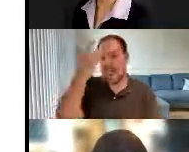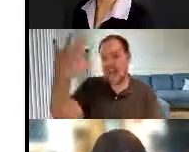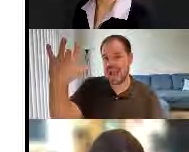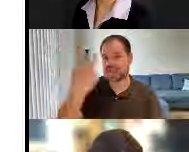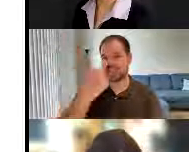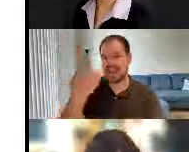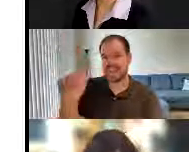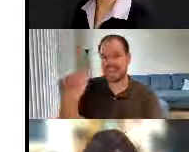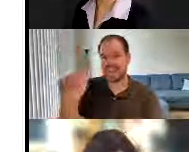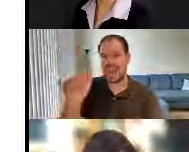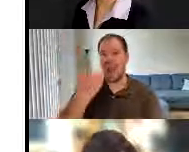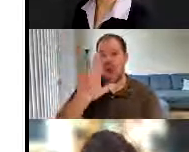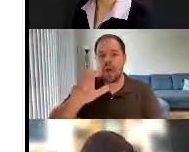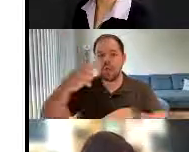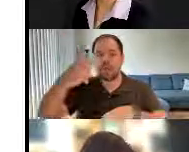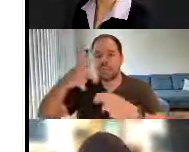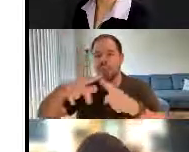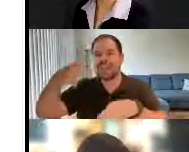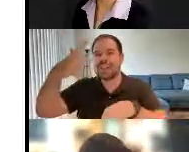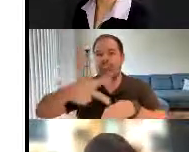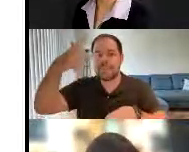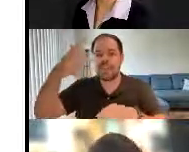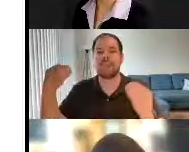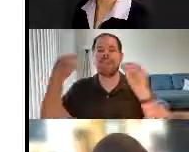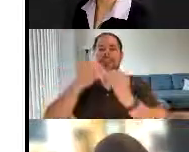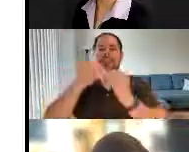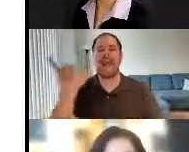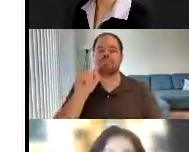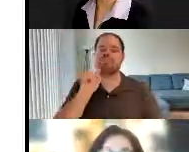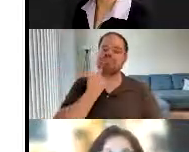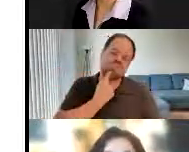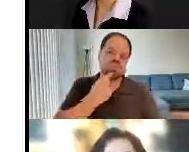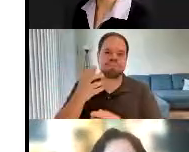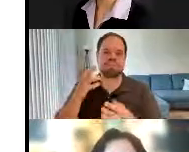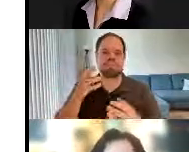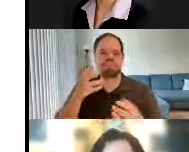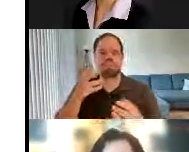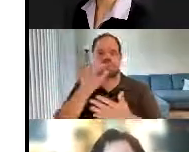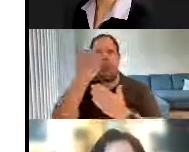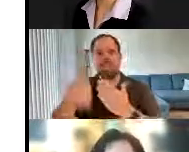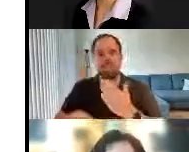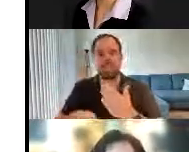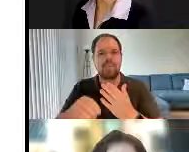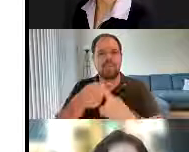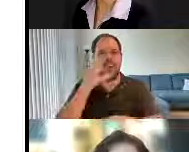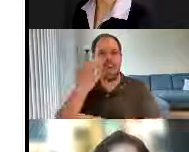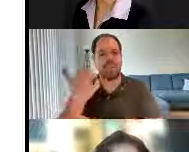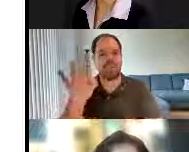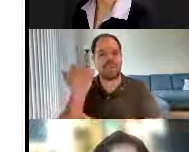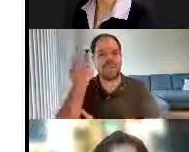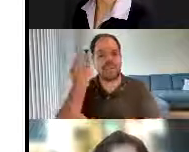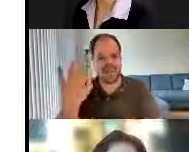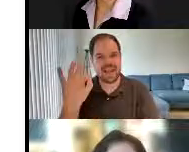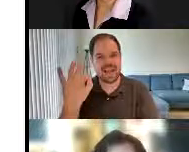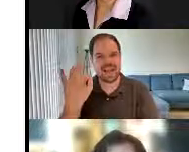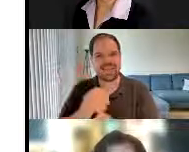maintain their health. Those with intellectual disabilities are 2 or 3 times more likely to become seriously